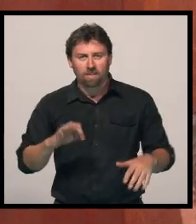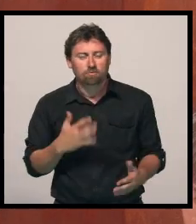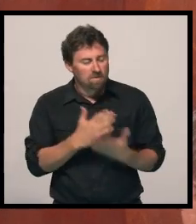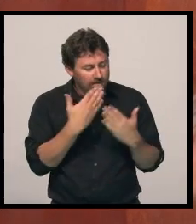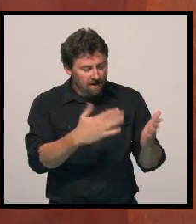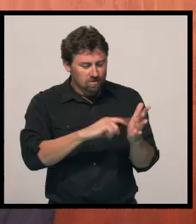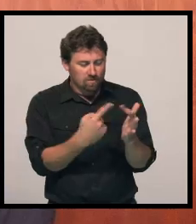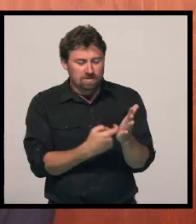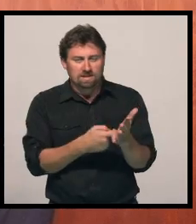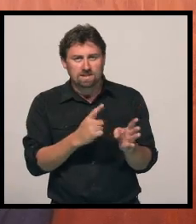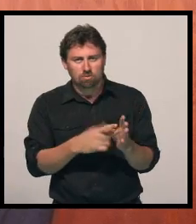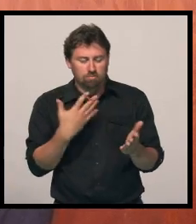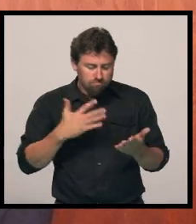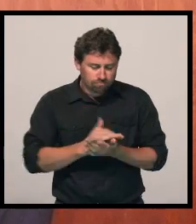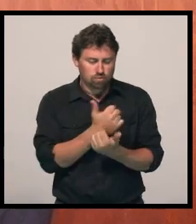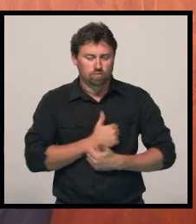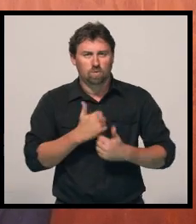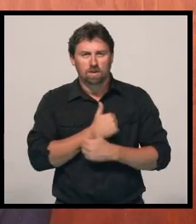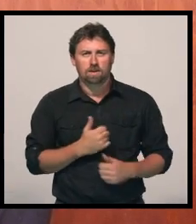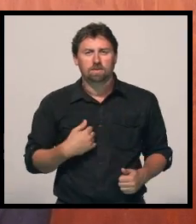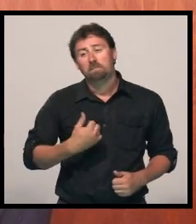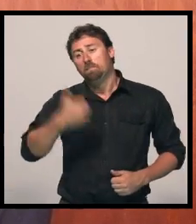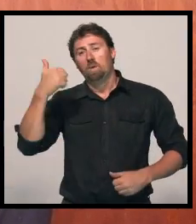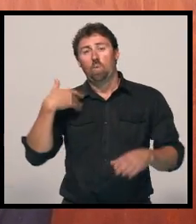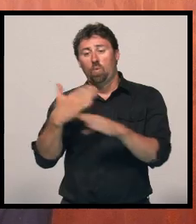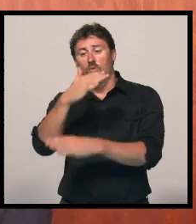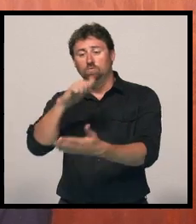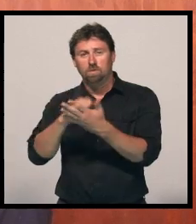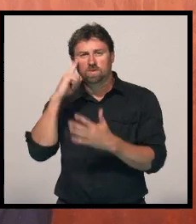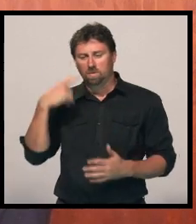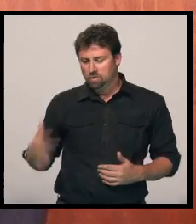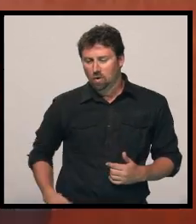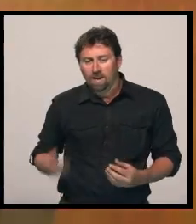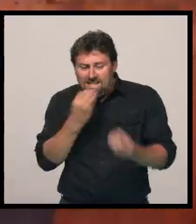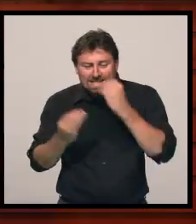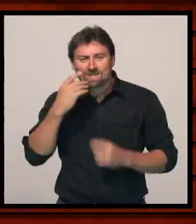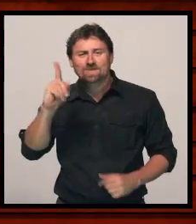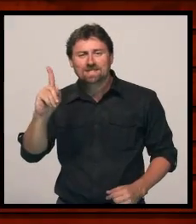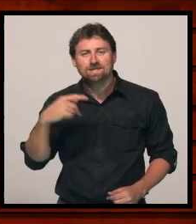so much. No problem. I'm back to the workshop and see what Bob's eaten, and I'll see you back in the shed.